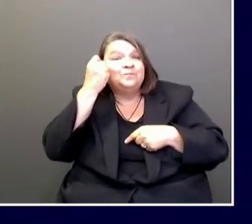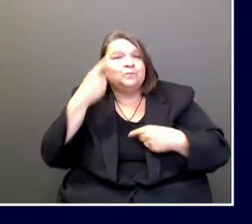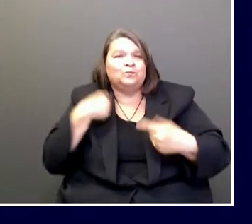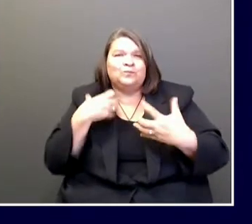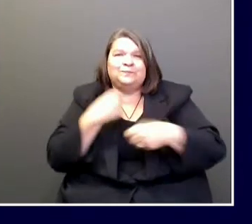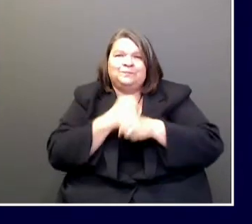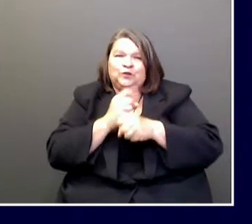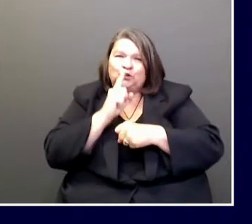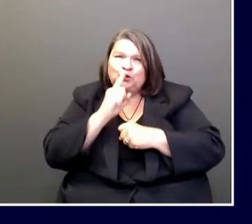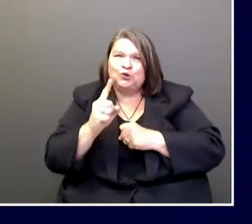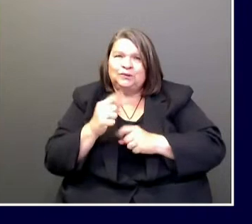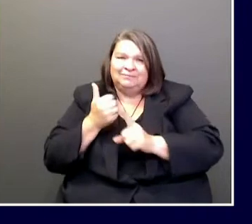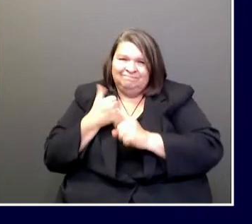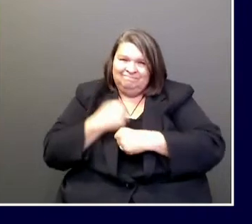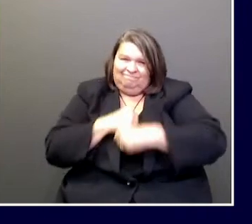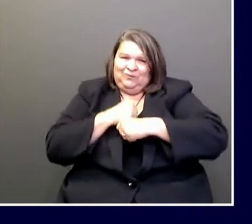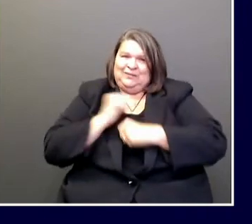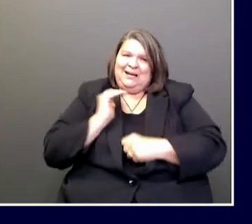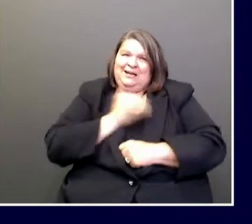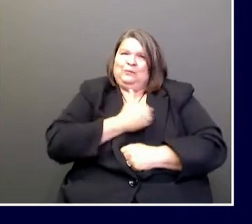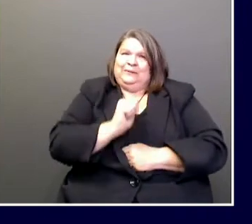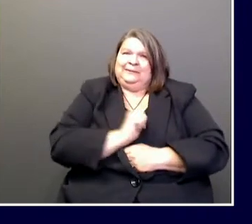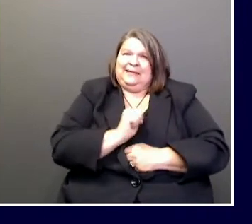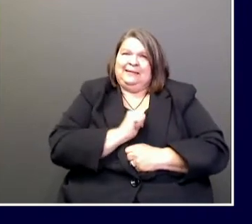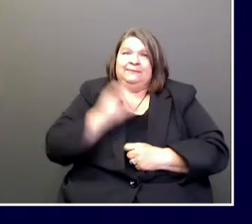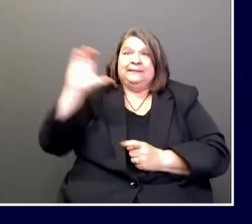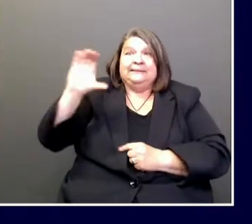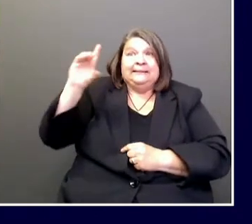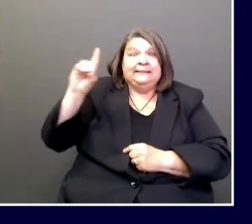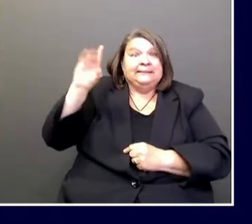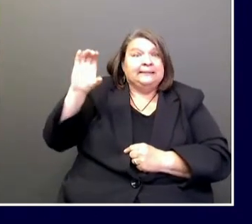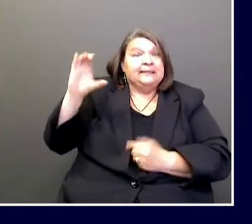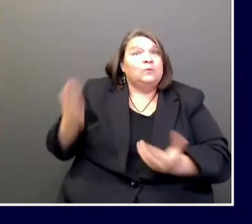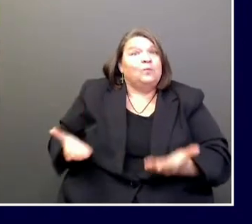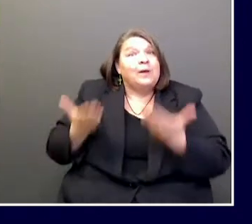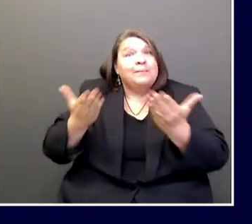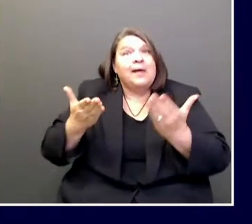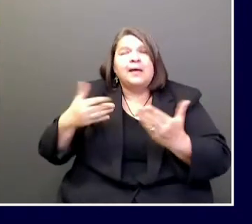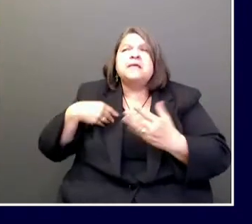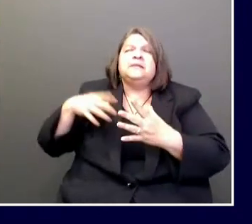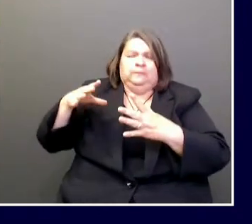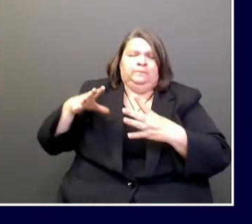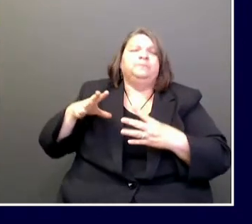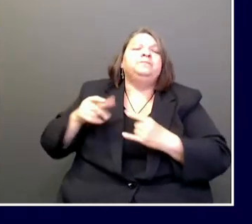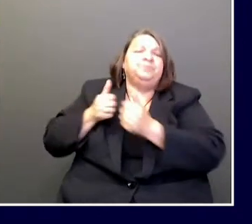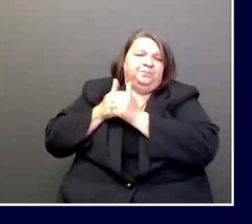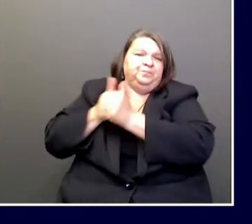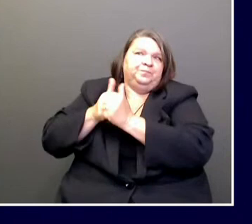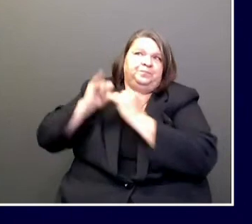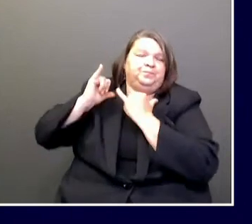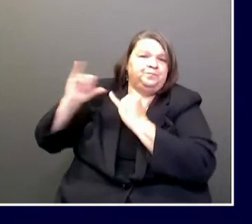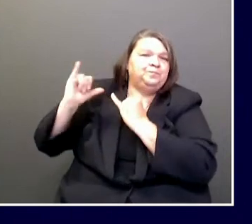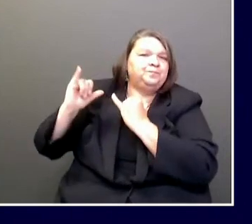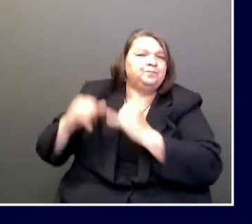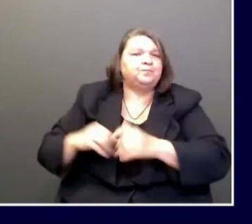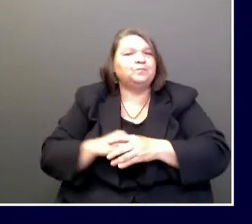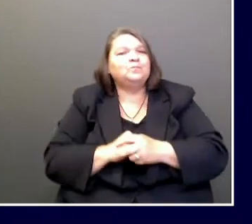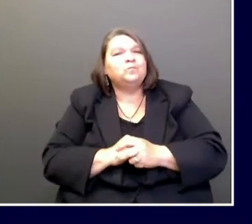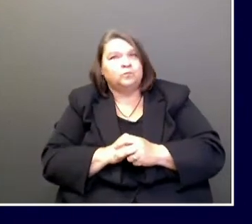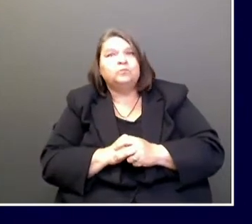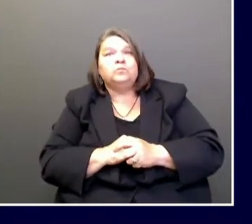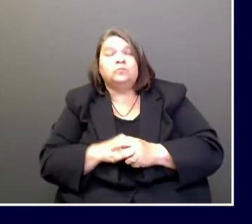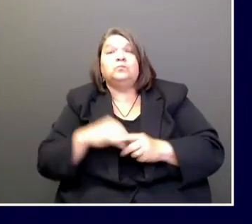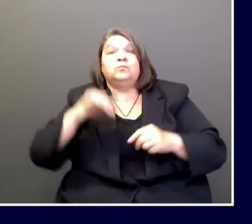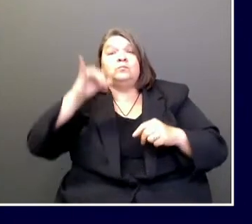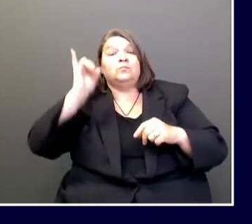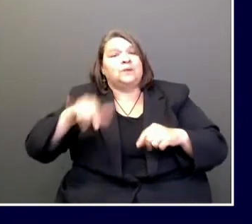recommending. Now, what does this mean for you? What has changed? Well, again, to go back to what hasn't